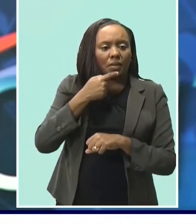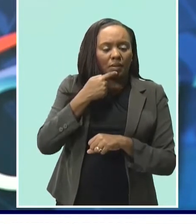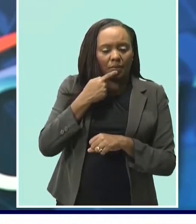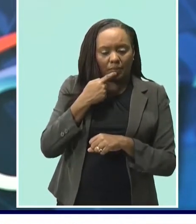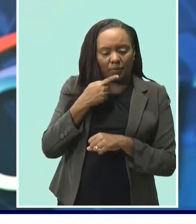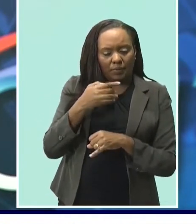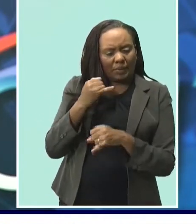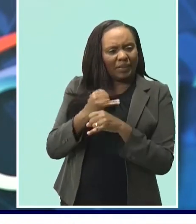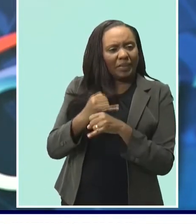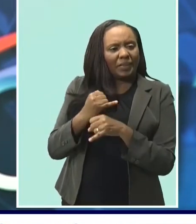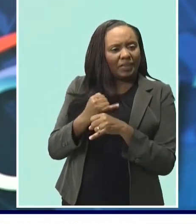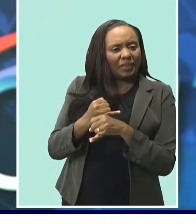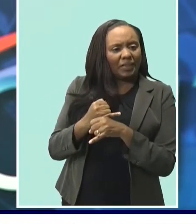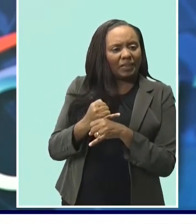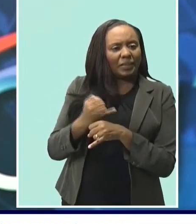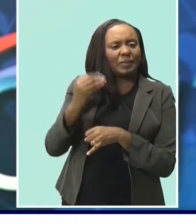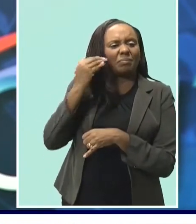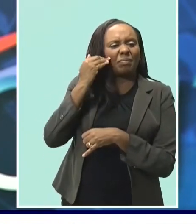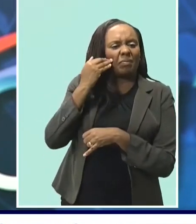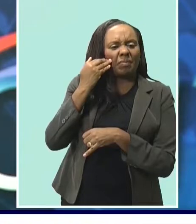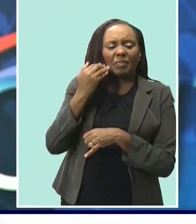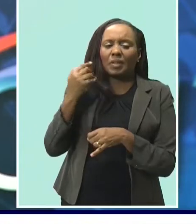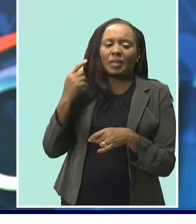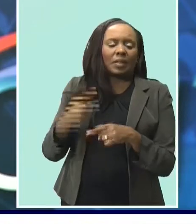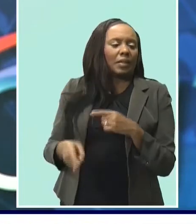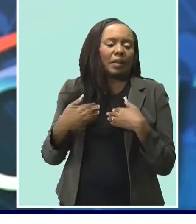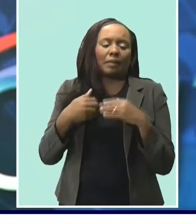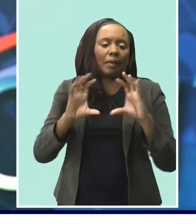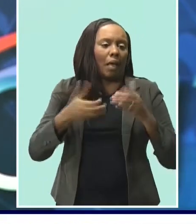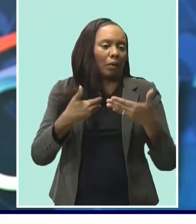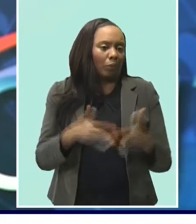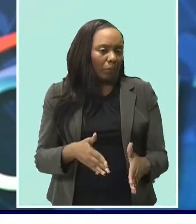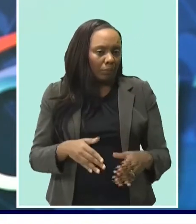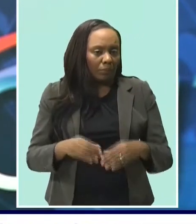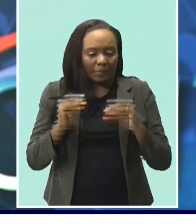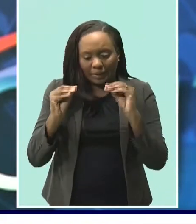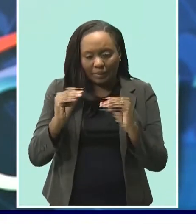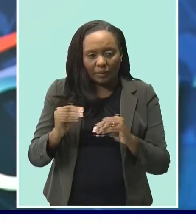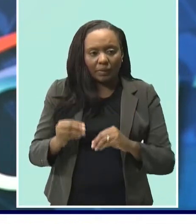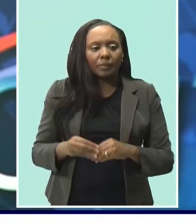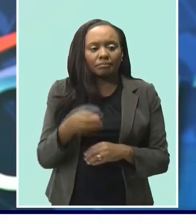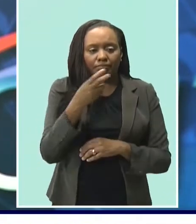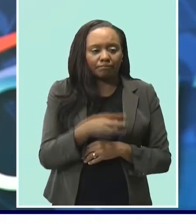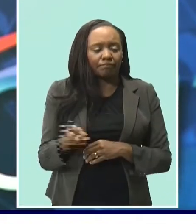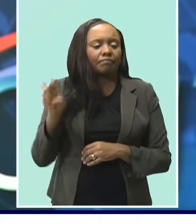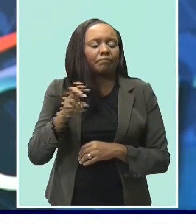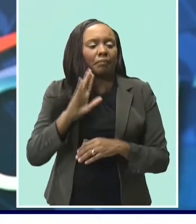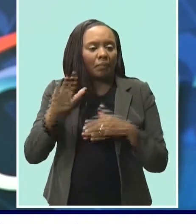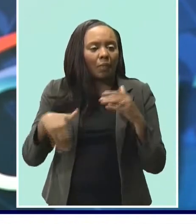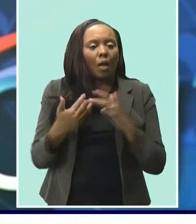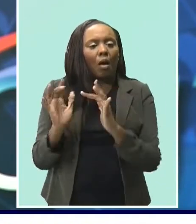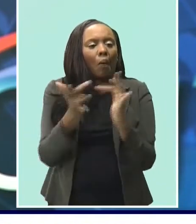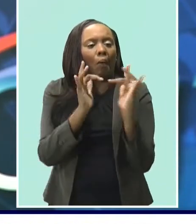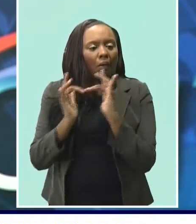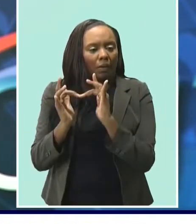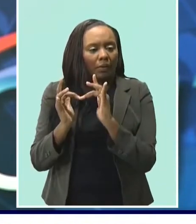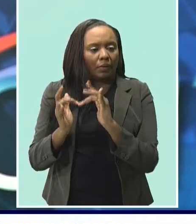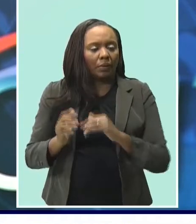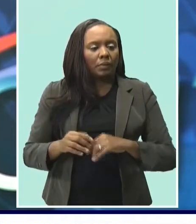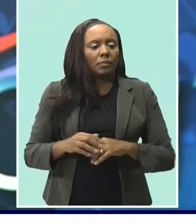morning. On hand were officials from the Ministry of Agriculture and the Barbados Agricultural Society, including Chief